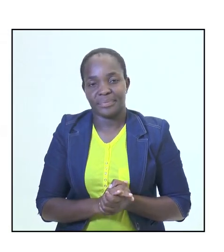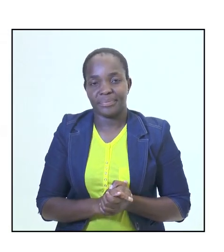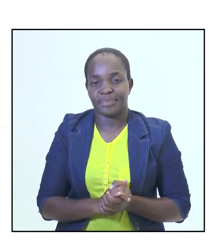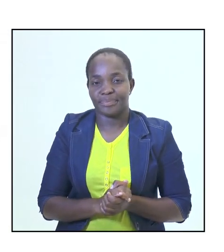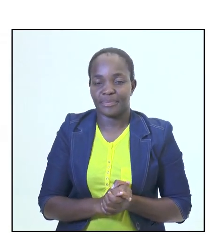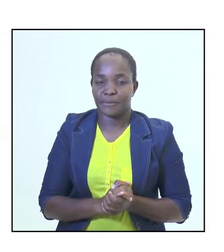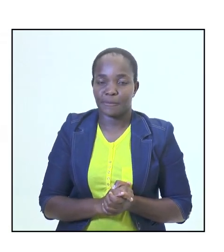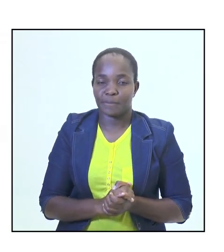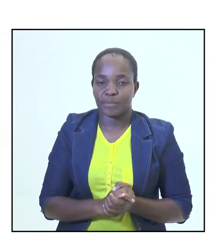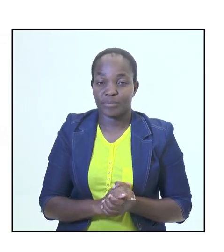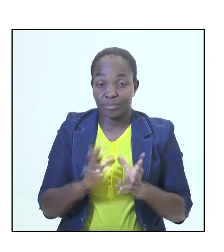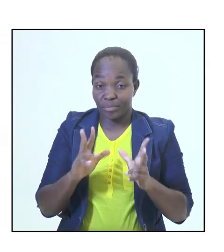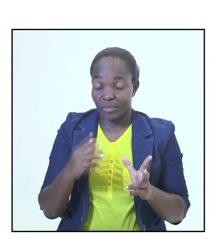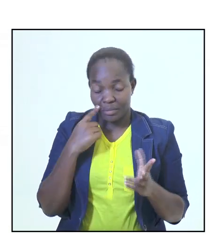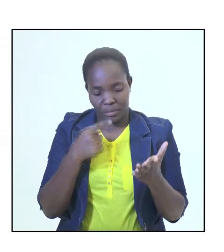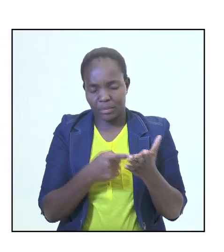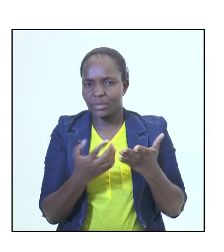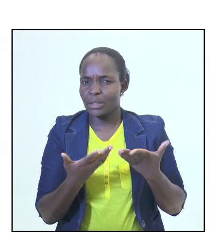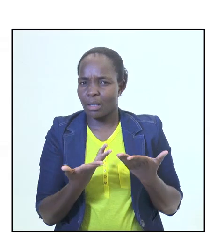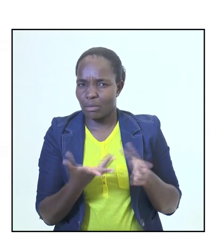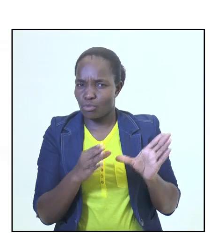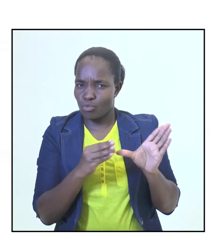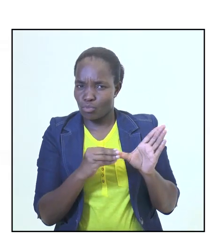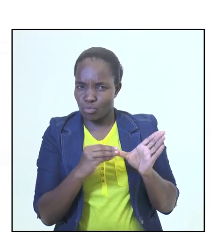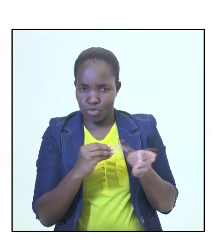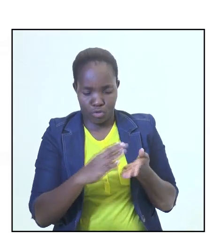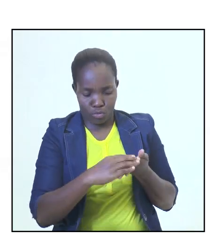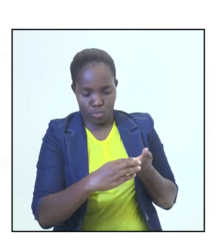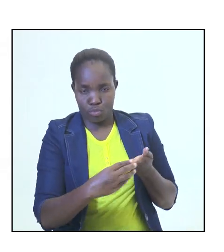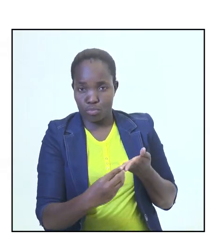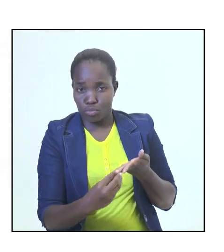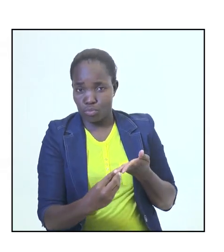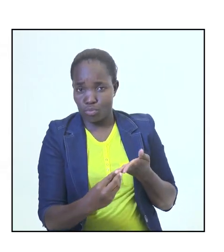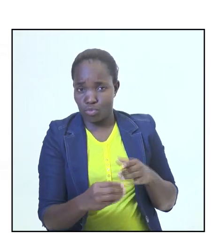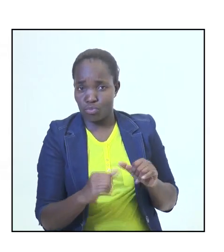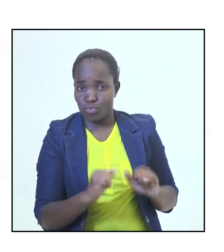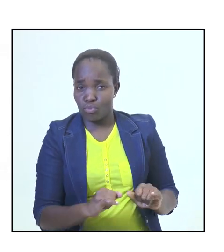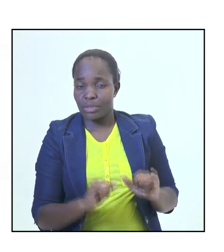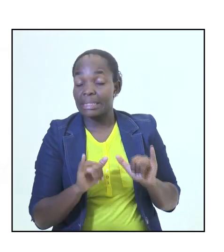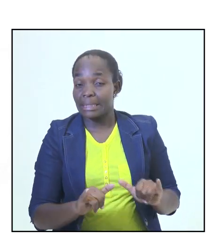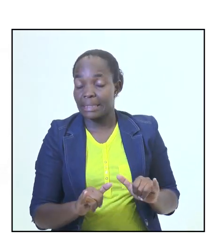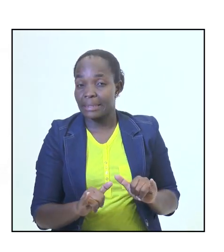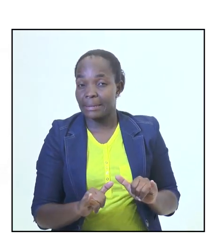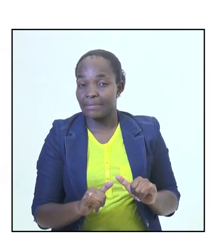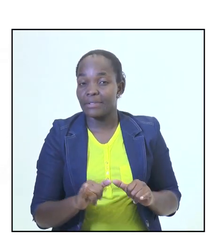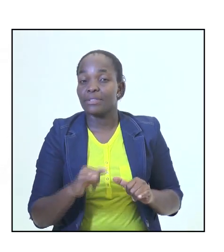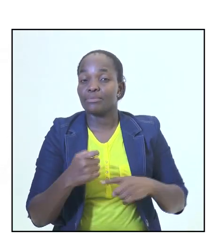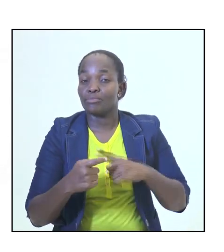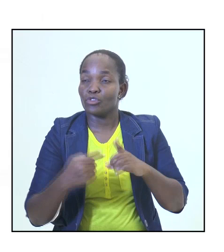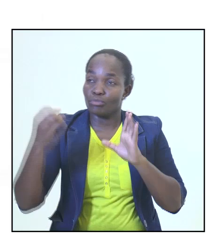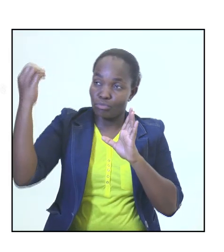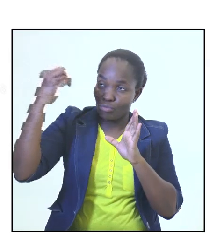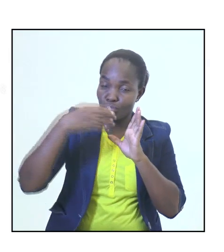Viewers, let's now look at how the leaf is structurally adapted in order to carry out the process of